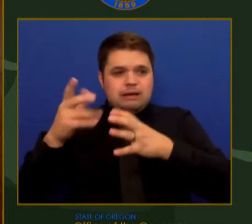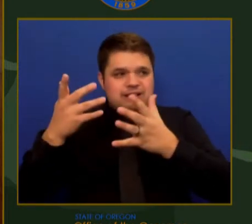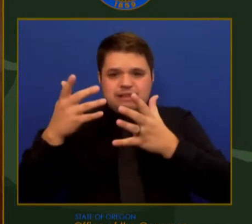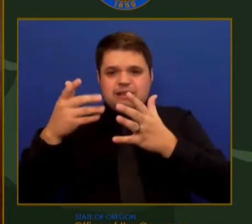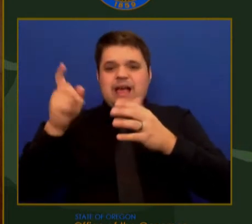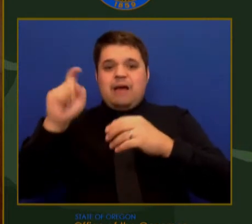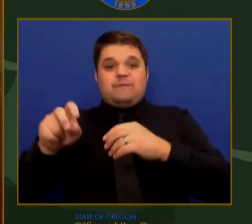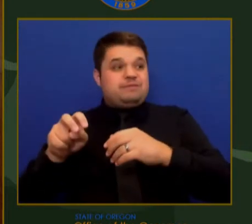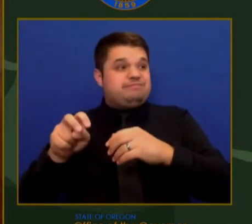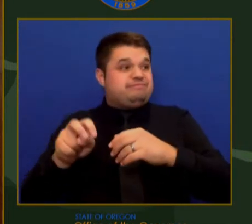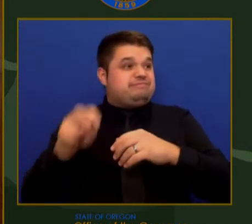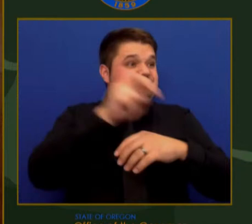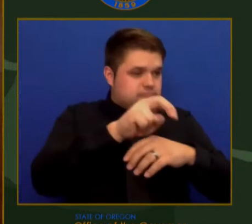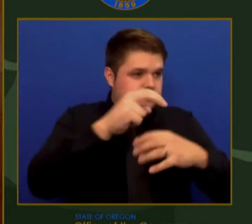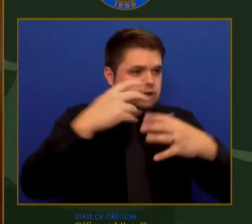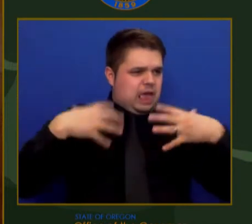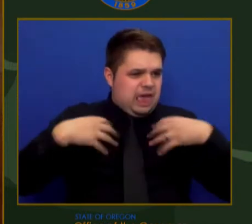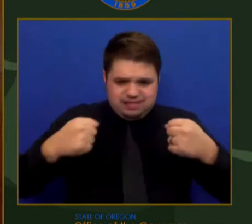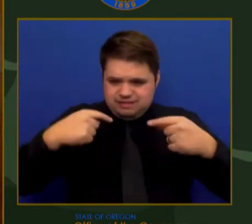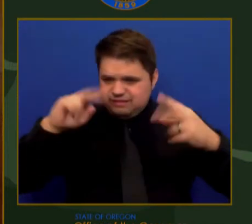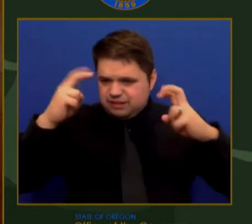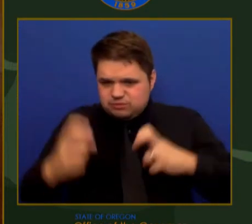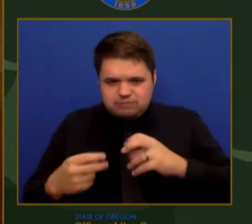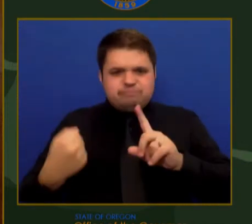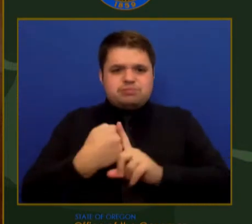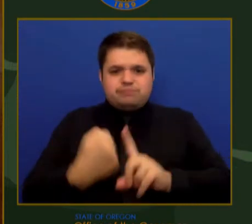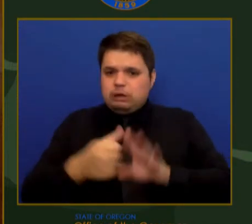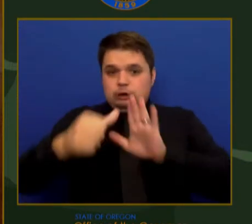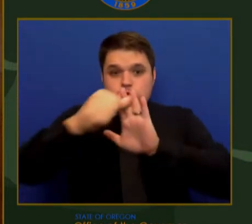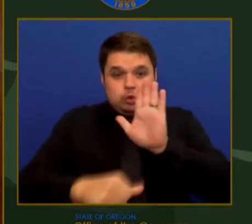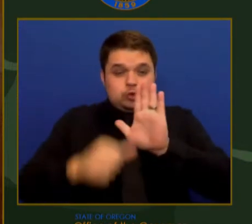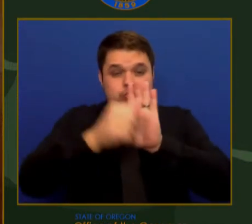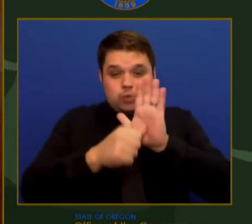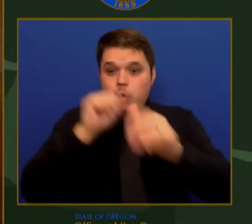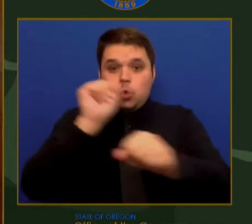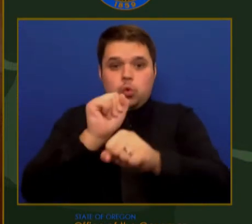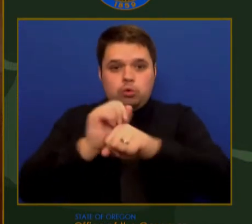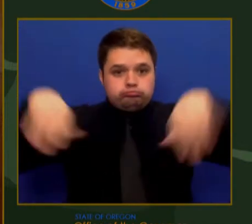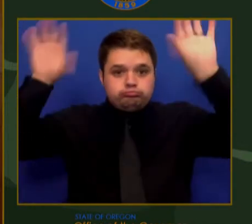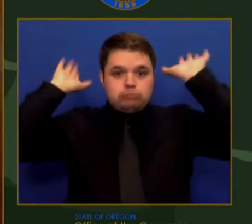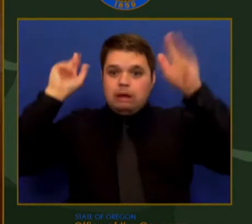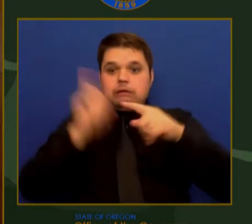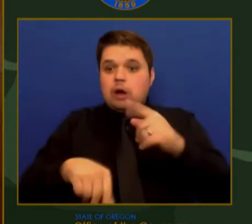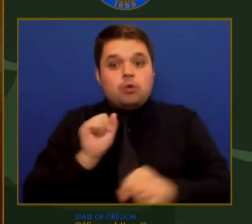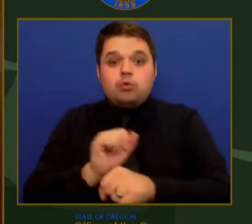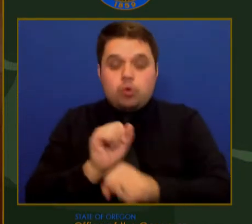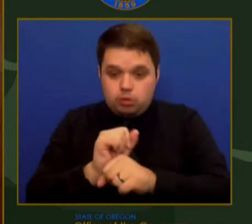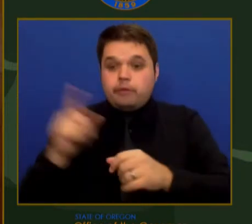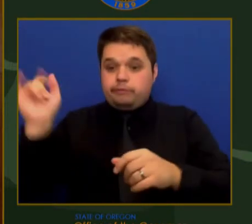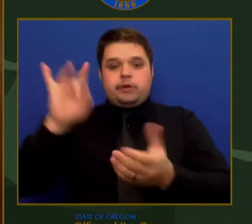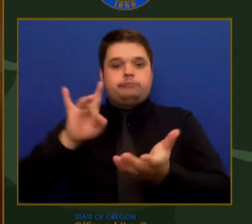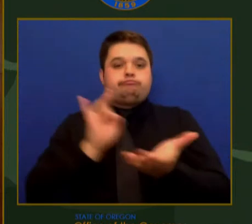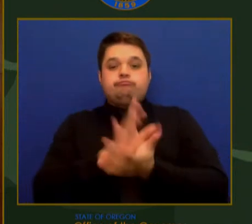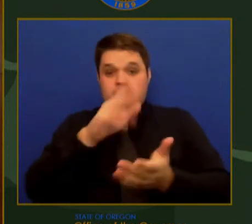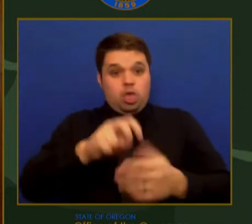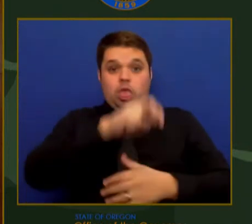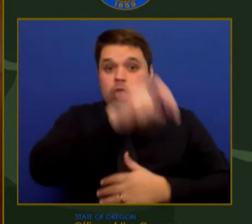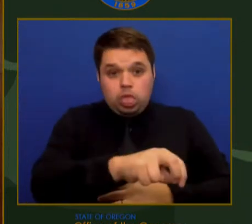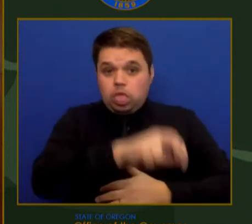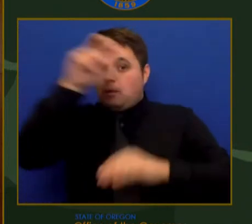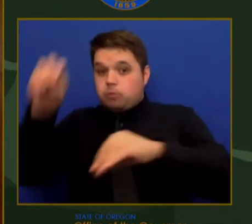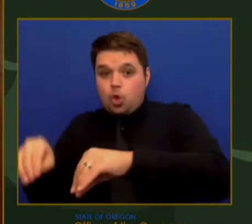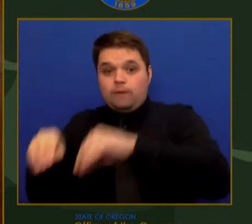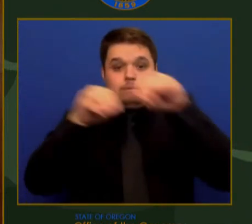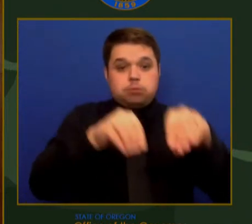Unfortunately, Misty lost her apartment and bounced from one place to the next. Time and time again, she ran